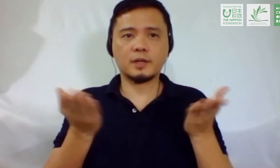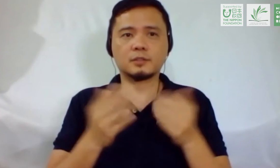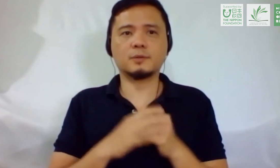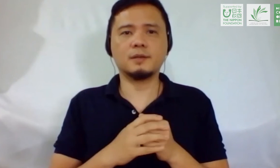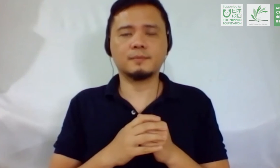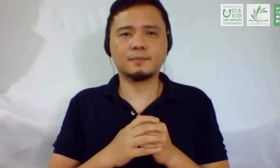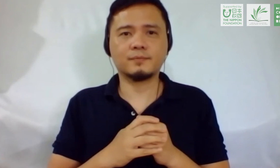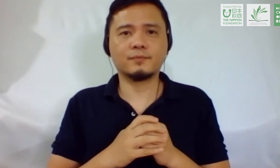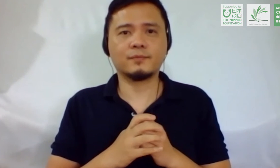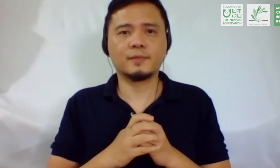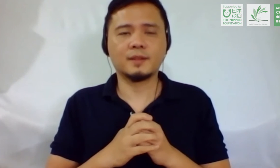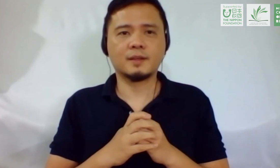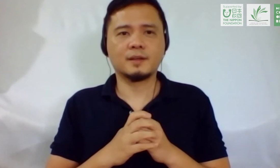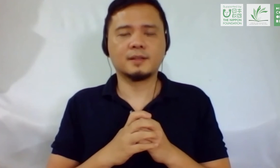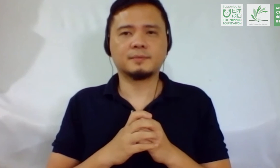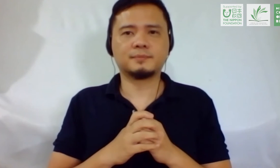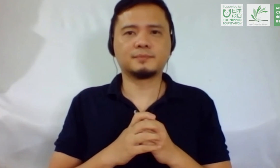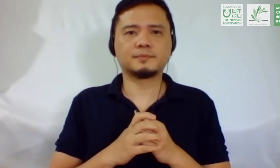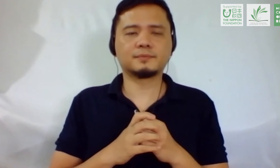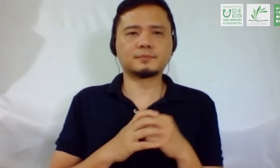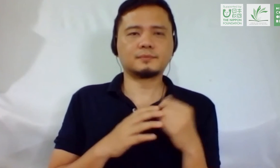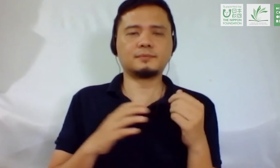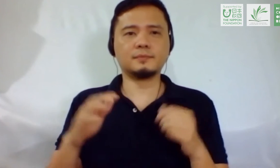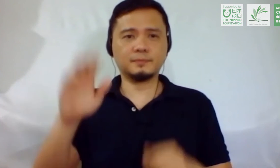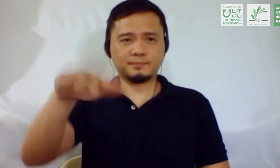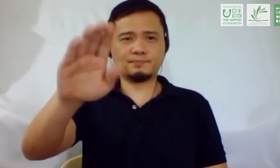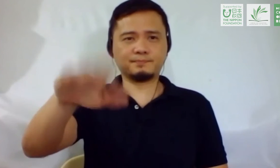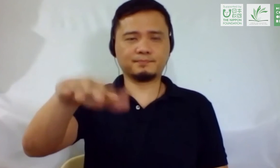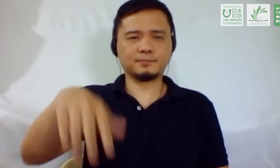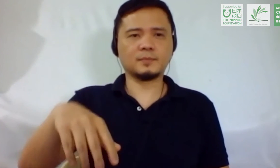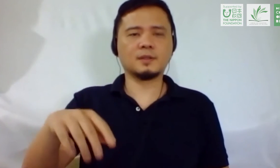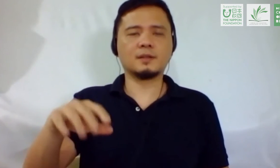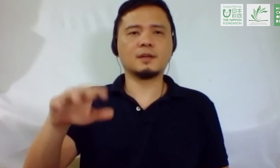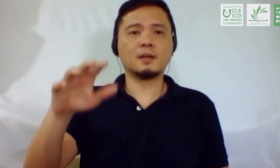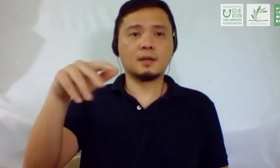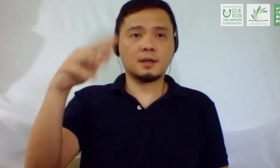Go ahead, Dr. Woody. Okay, so